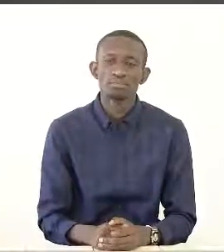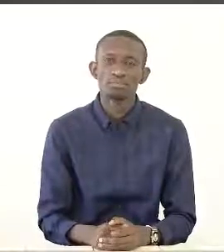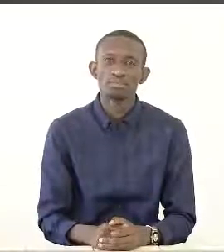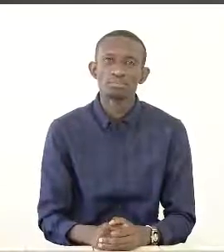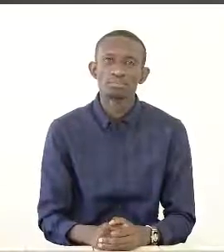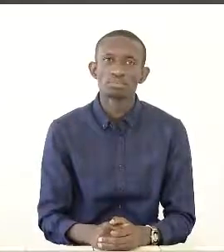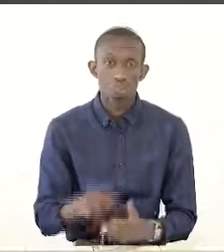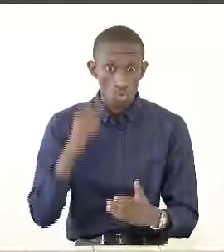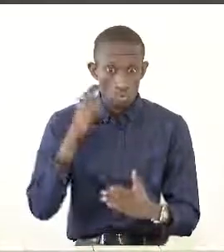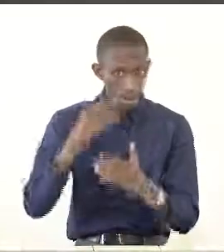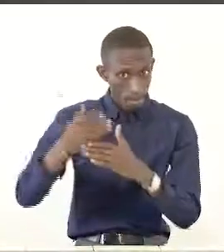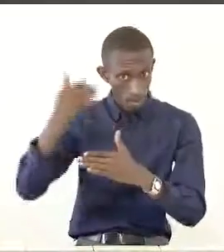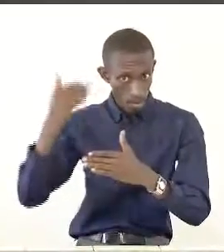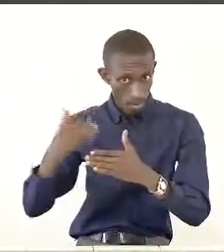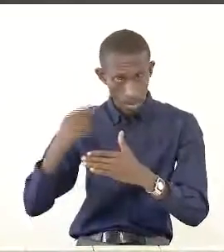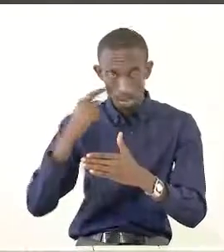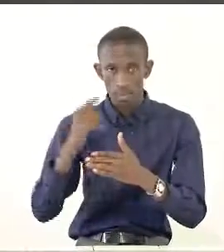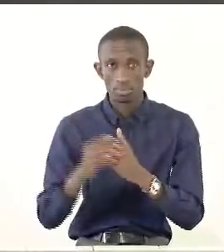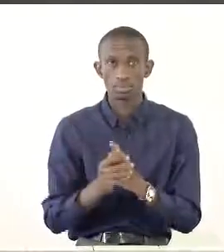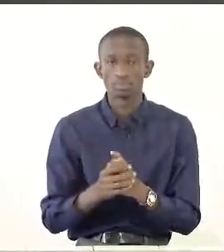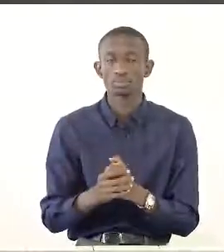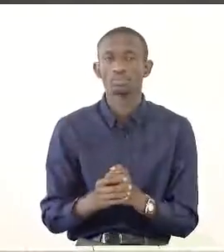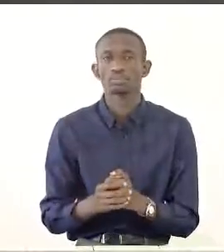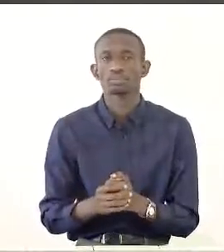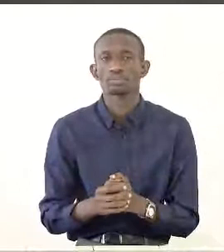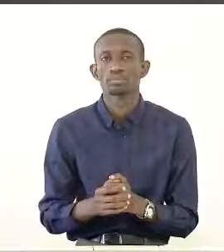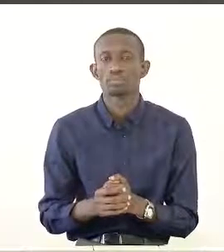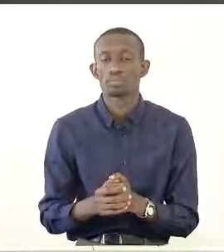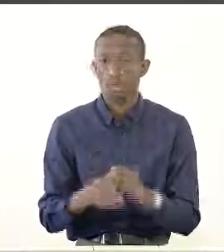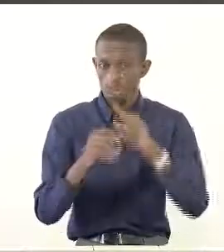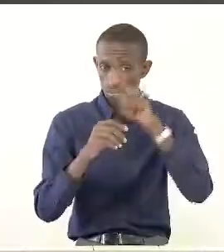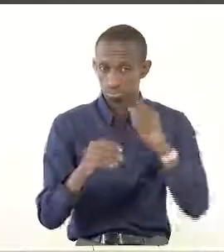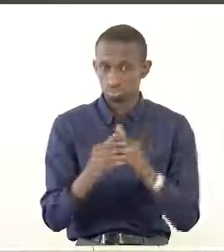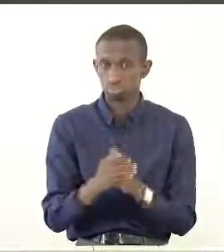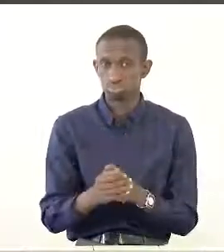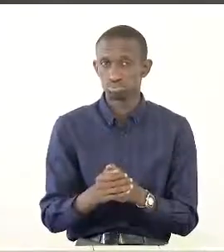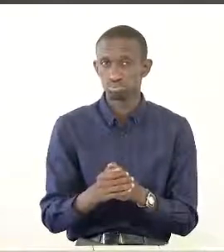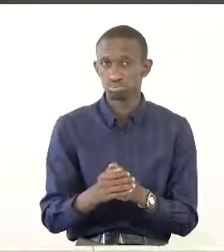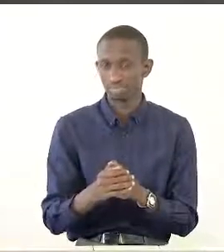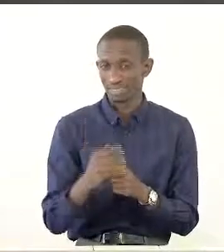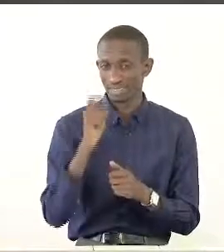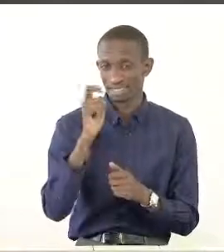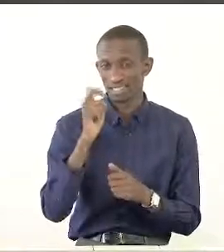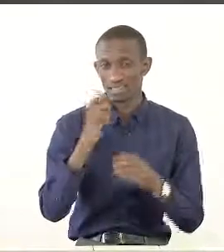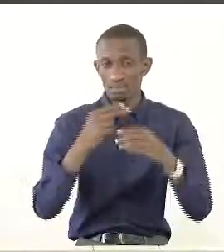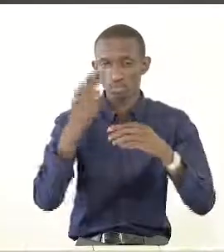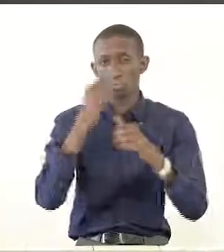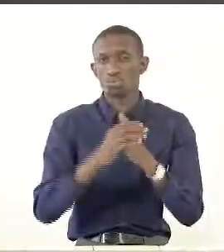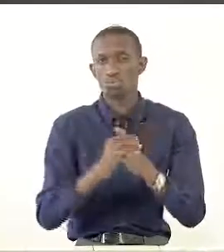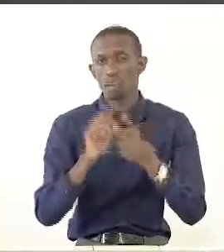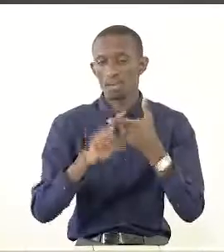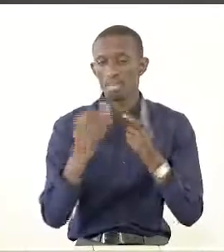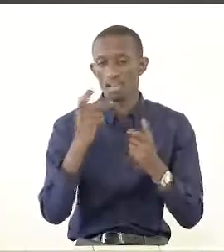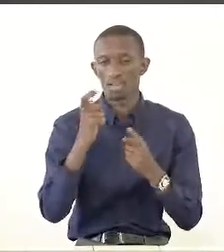go back to my integral. I'll be having integral x squared plus 3x minus 5 is equal